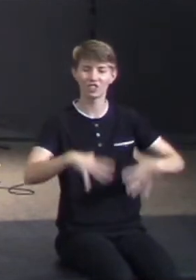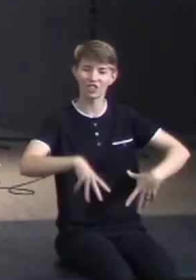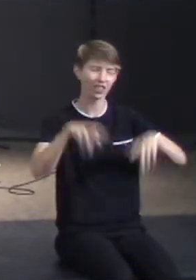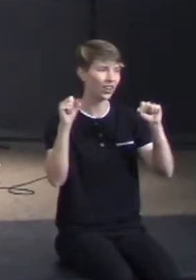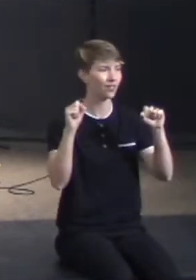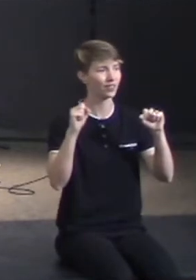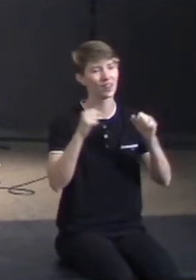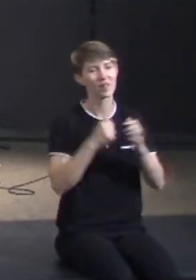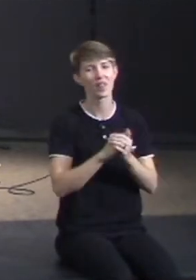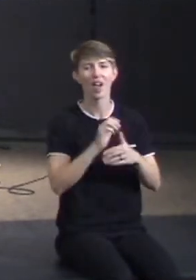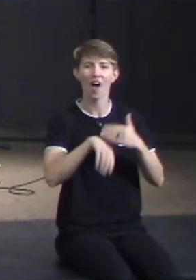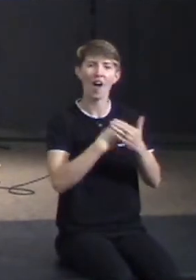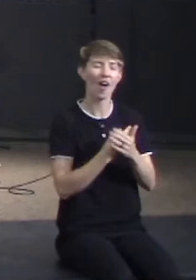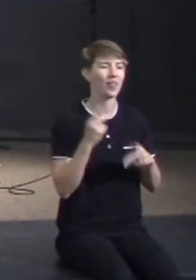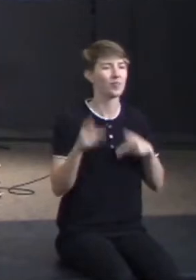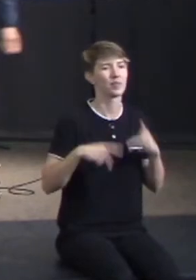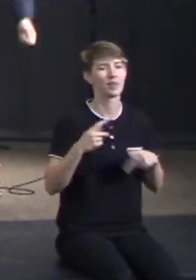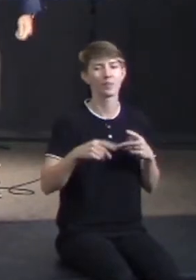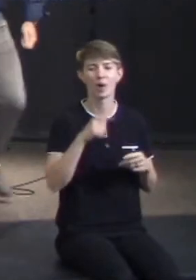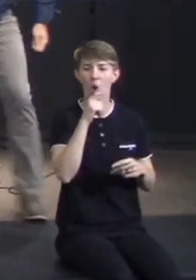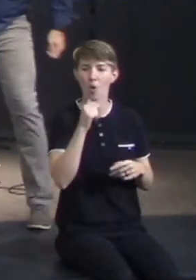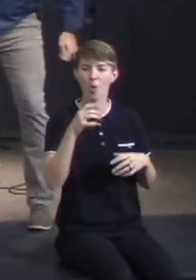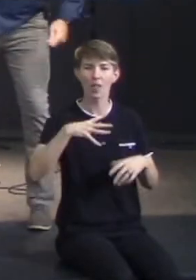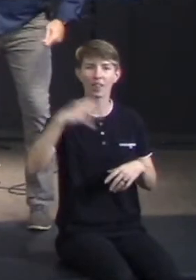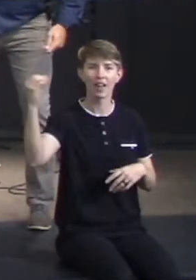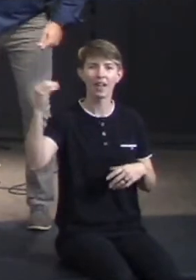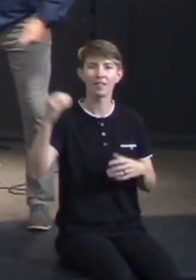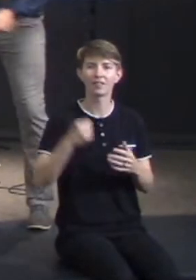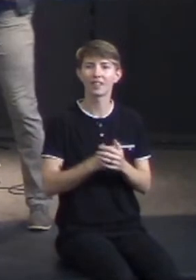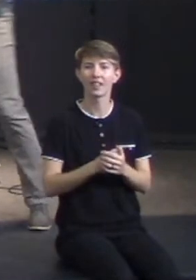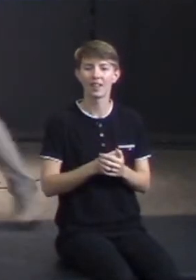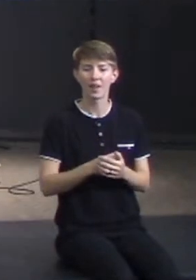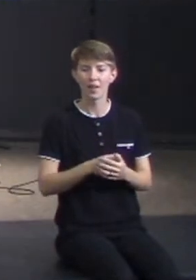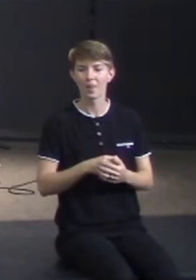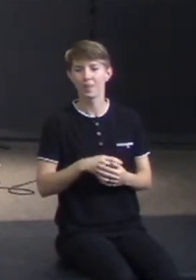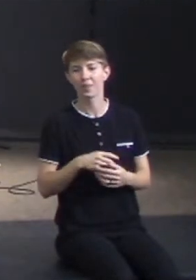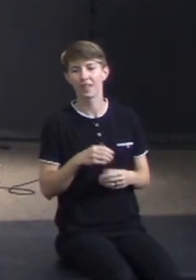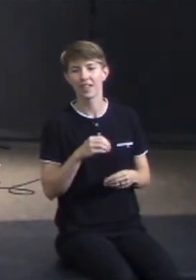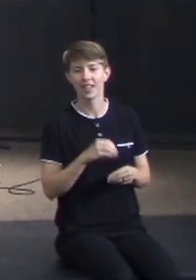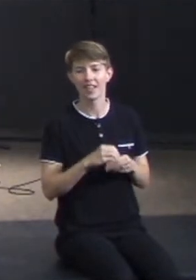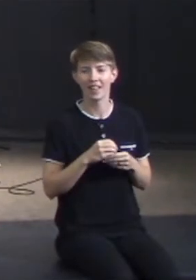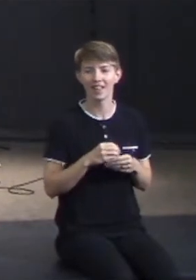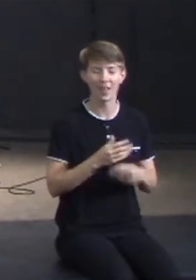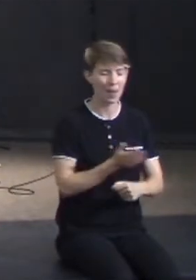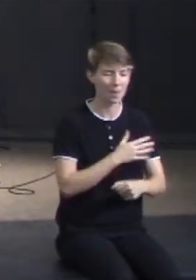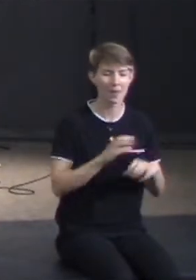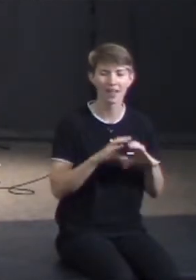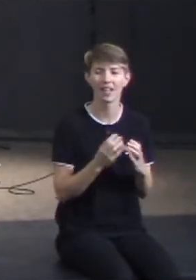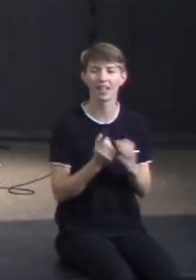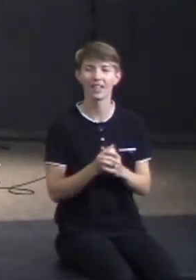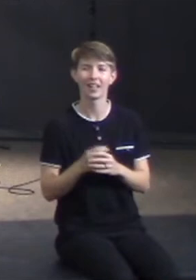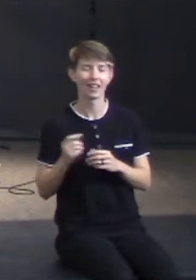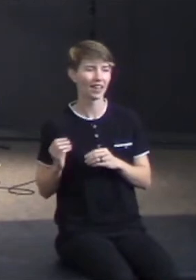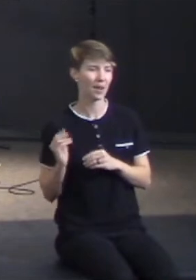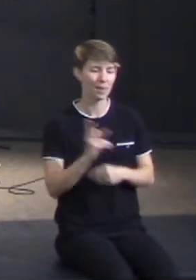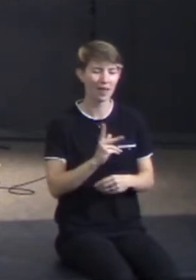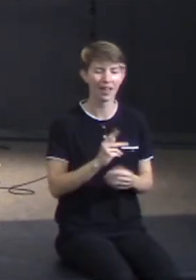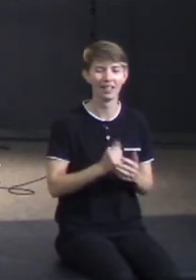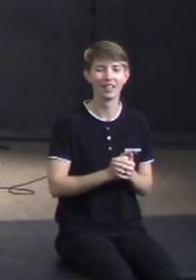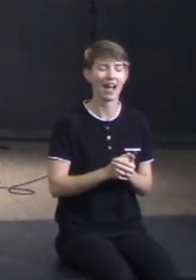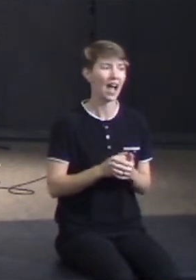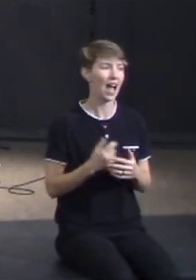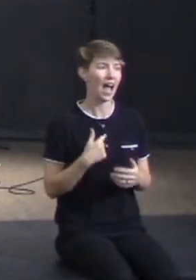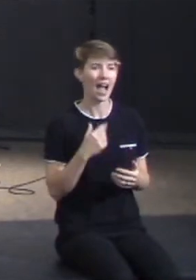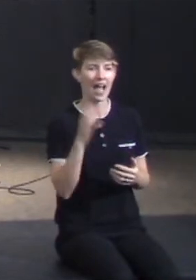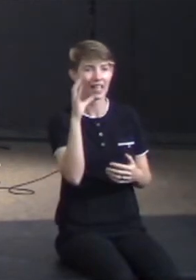And all the people who had left, the band members started sticking their head out, saying, what's going on? They start coming back and go, I guess we're going to play some more. You know, and